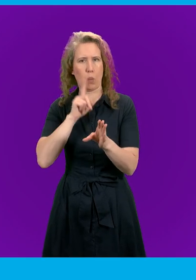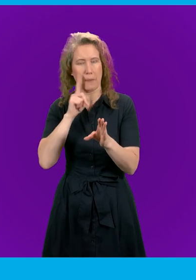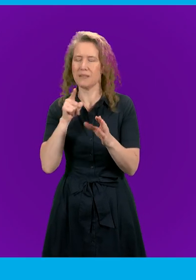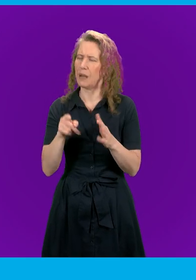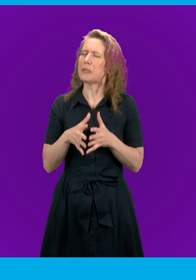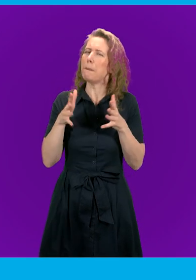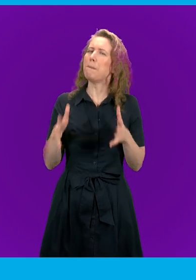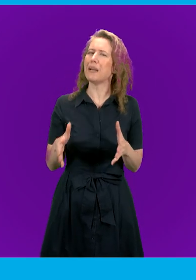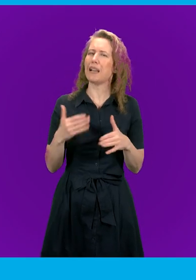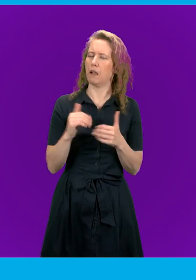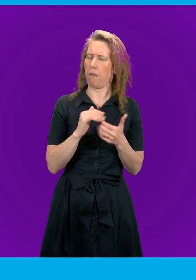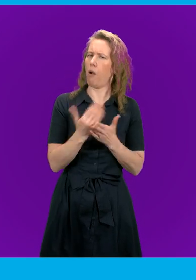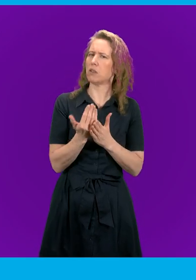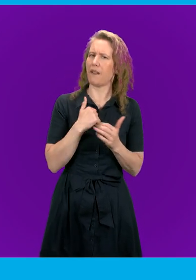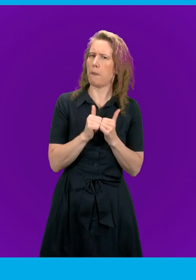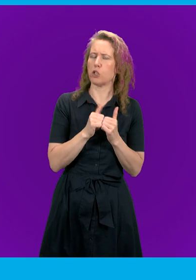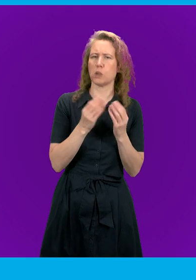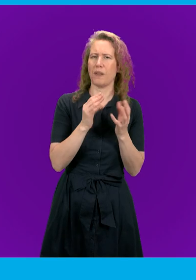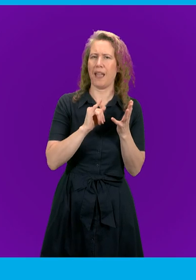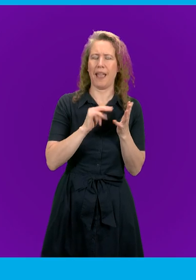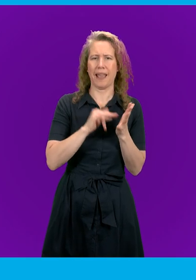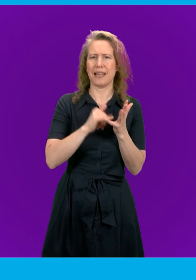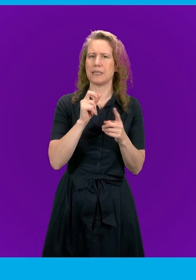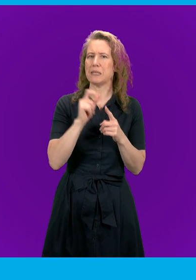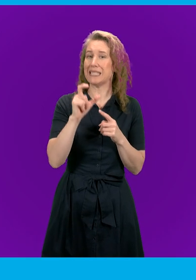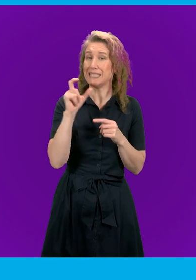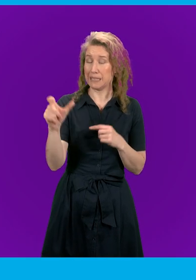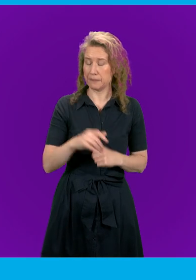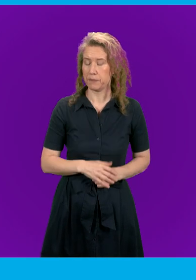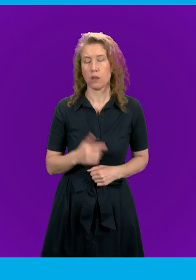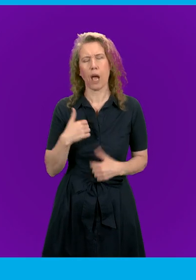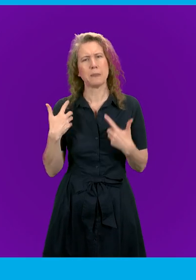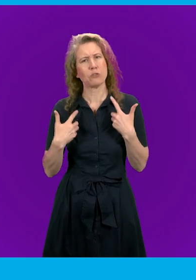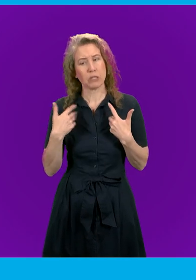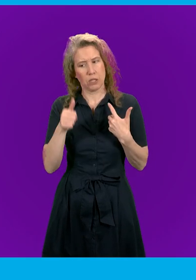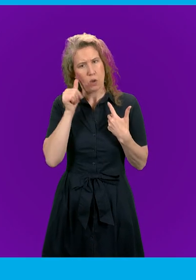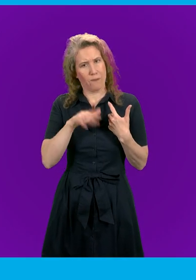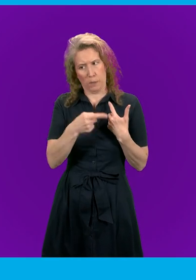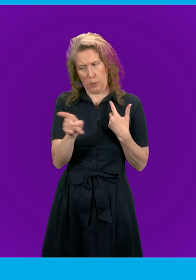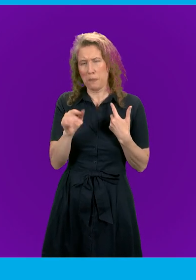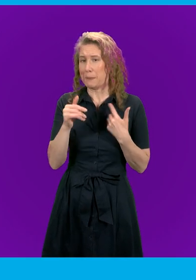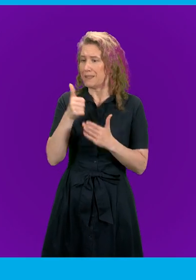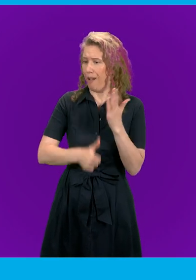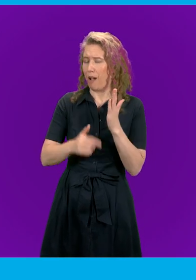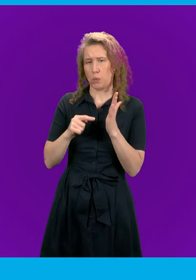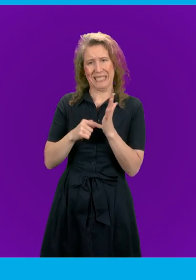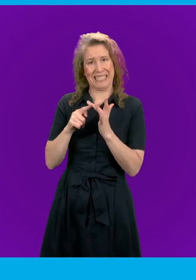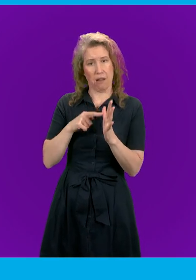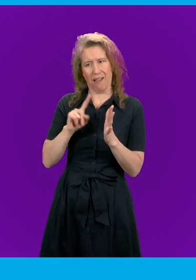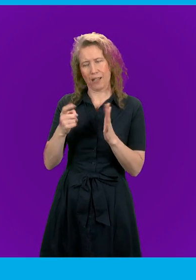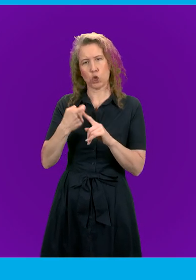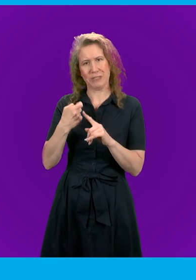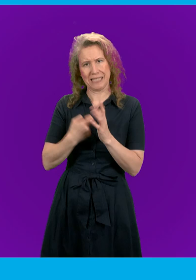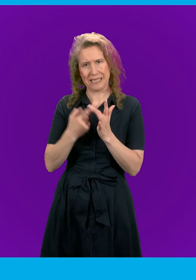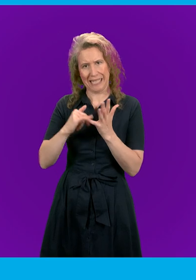with NSPCC as well. I'd be really interested to know from all of you, but maybe starting with Tia and Christy, why